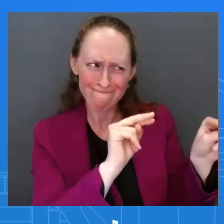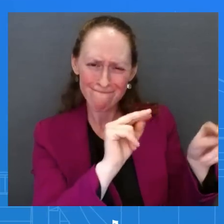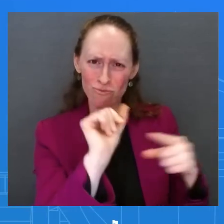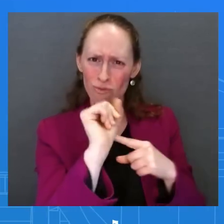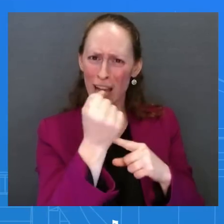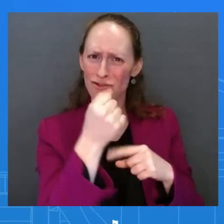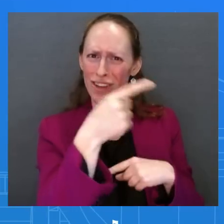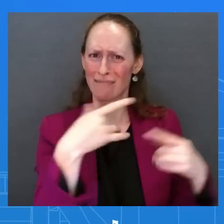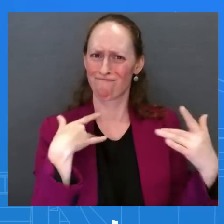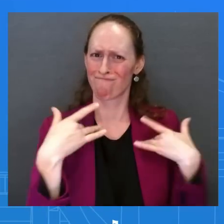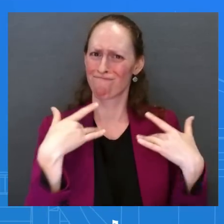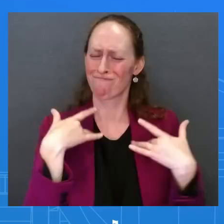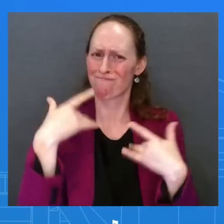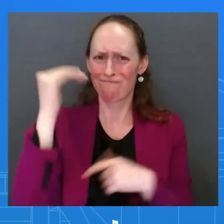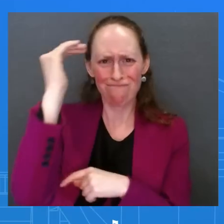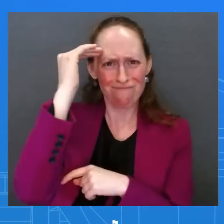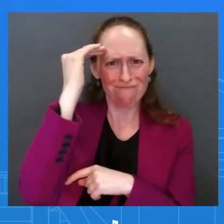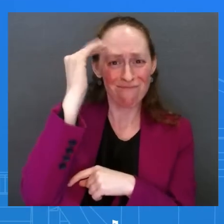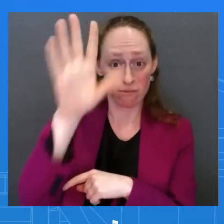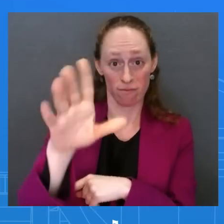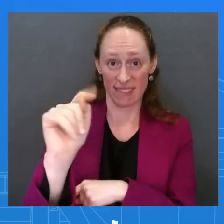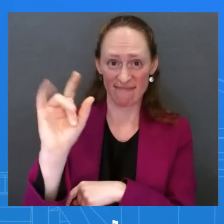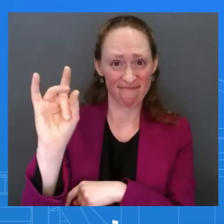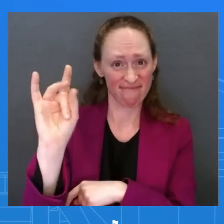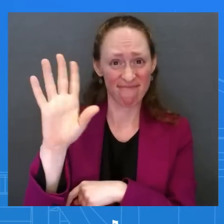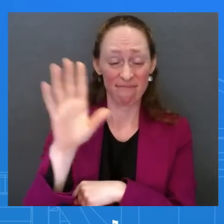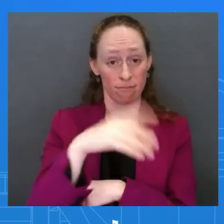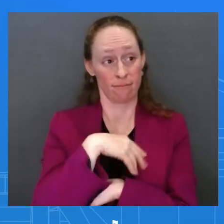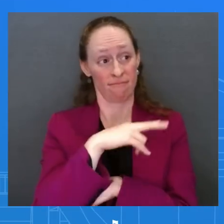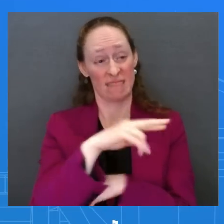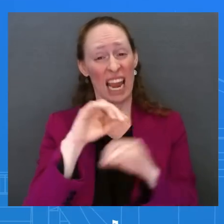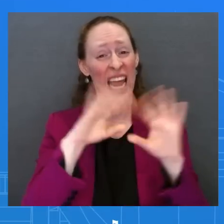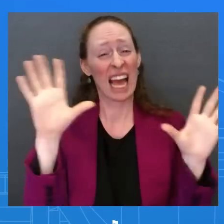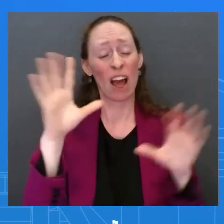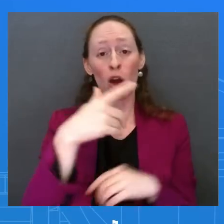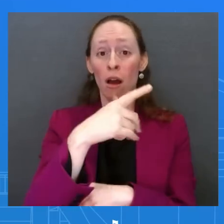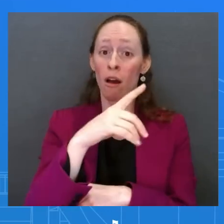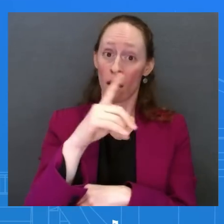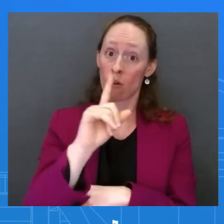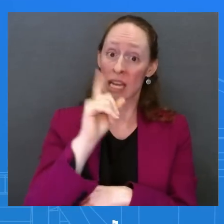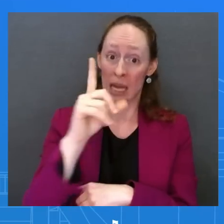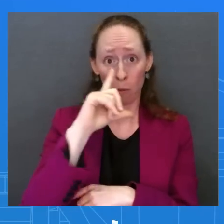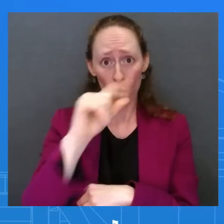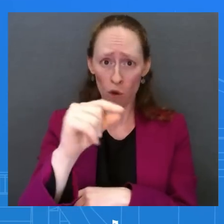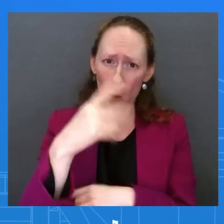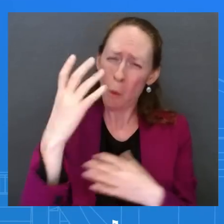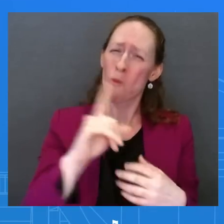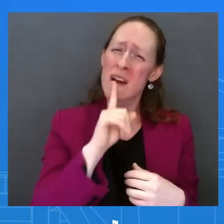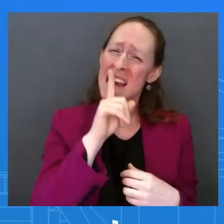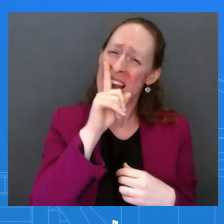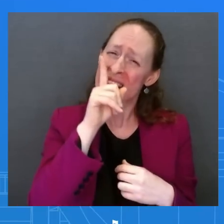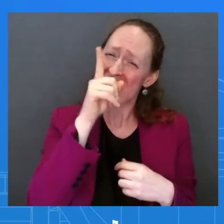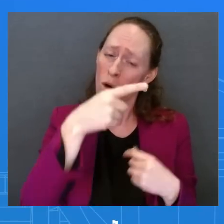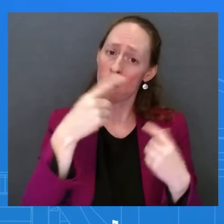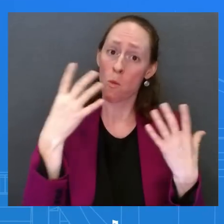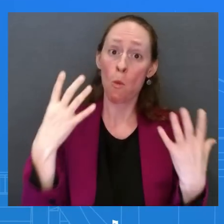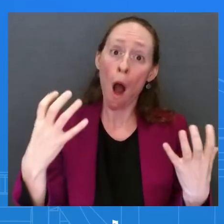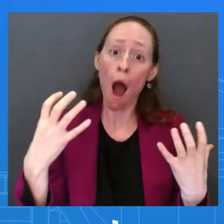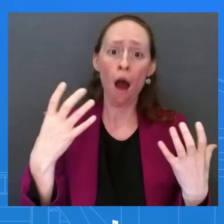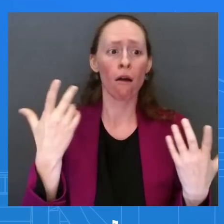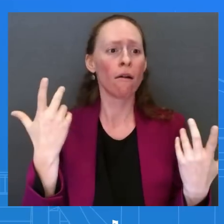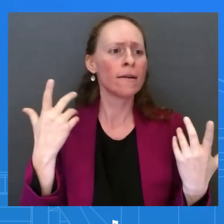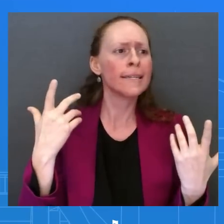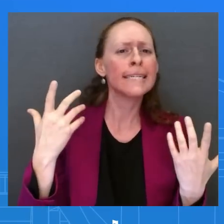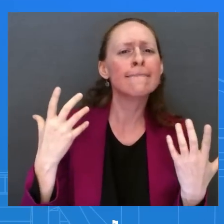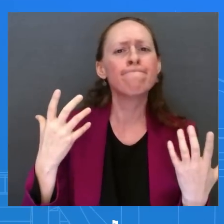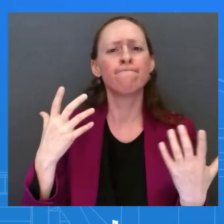in that direction, and nor have we seen anything that would cause us to change our own deterrent posture. That's really as far as I can go on that. I'm sorry, I didn't mean a question